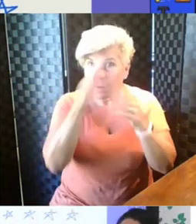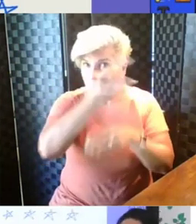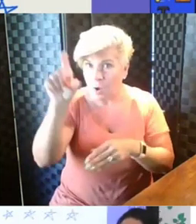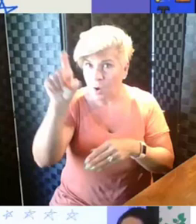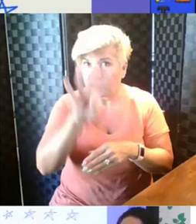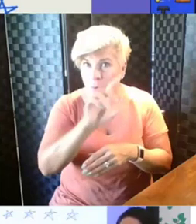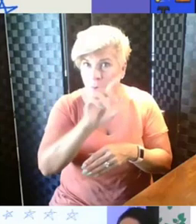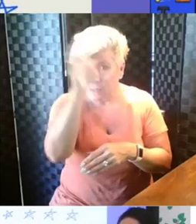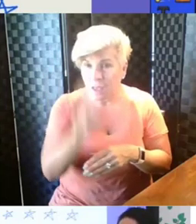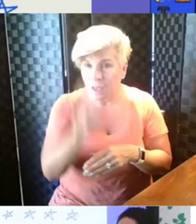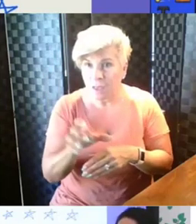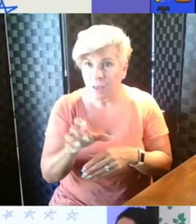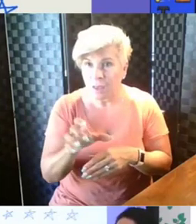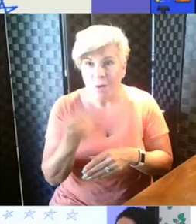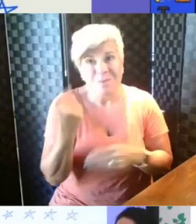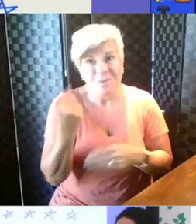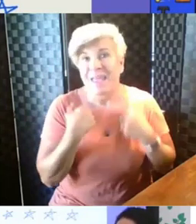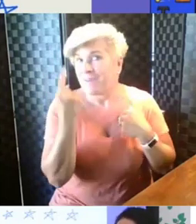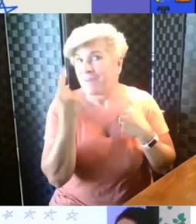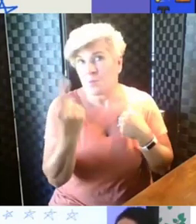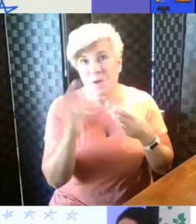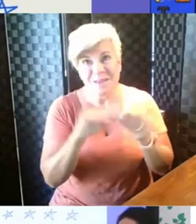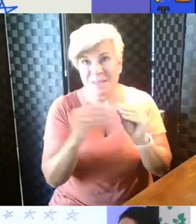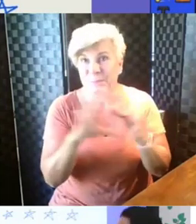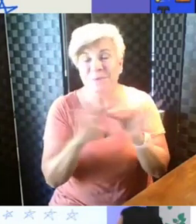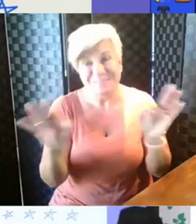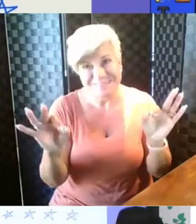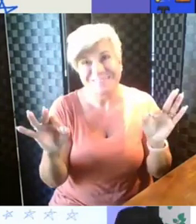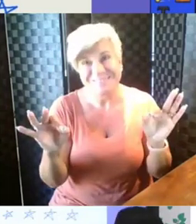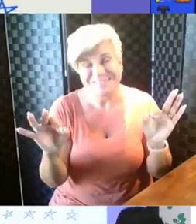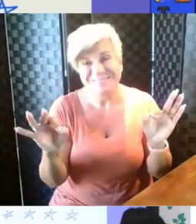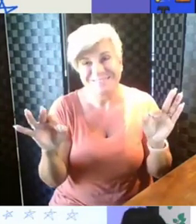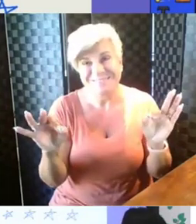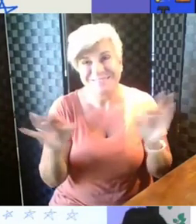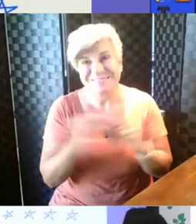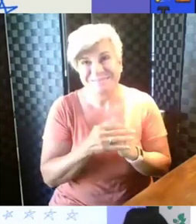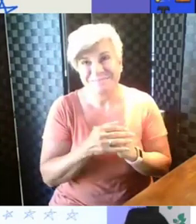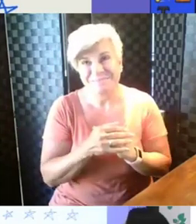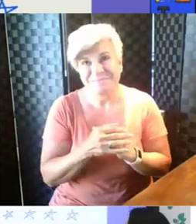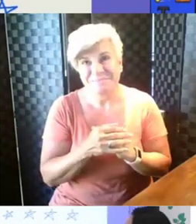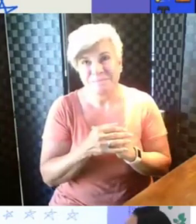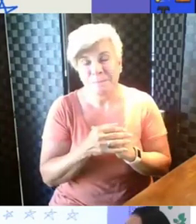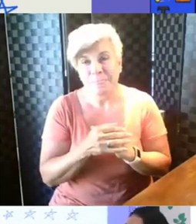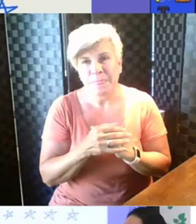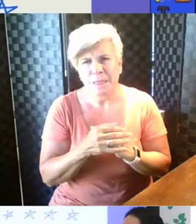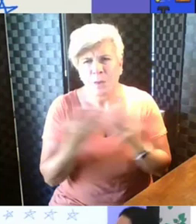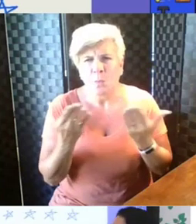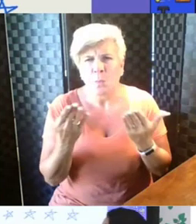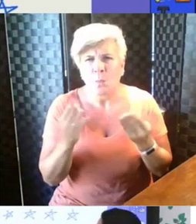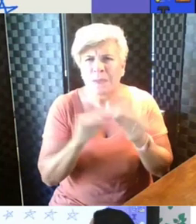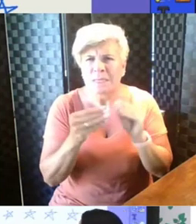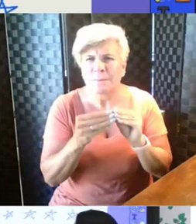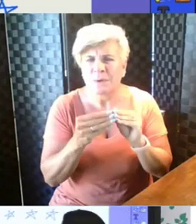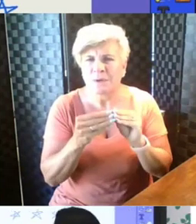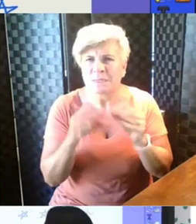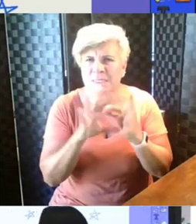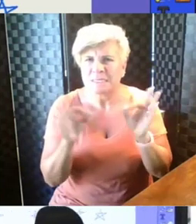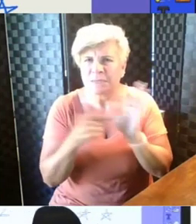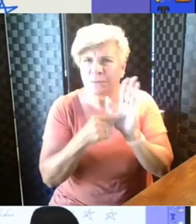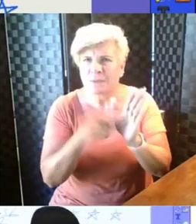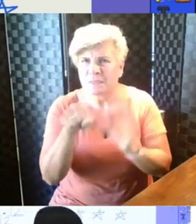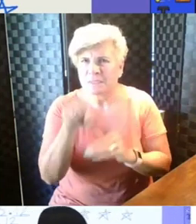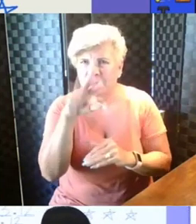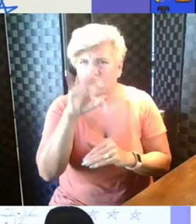4 rows and 4 columns, then you're going to only have one number sentence for this array. So what would that number sentence be? Did you